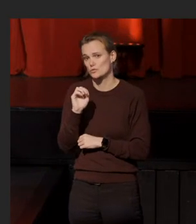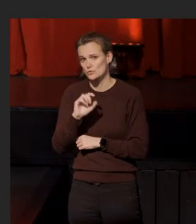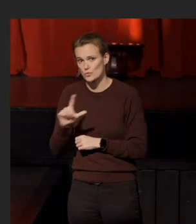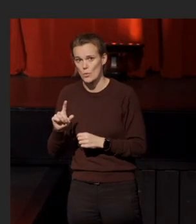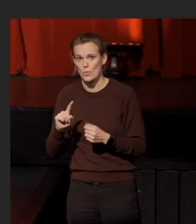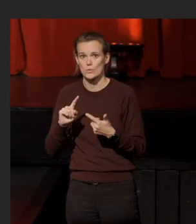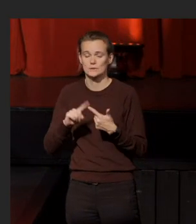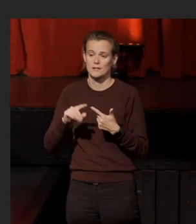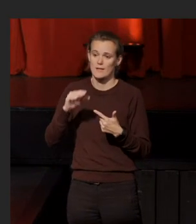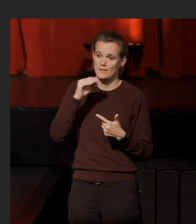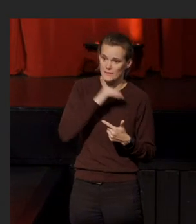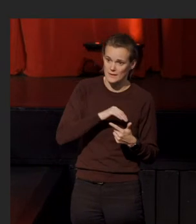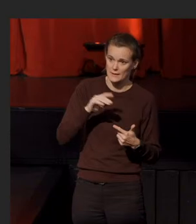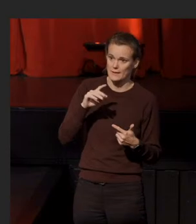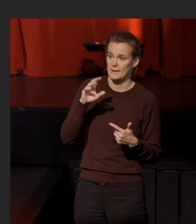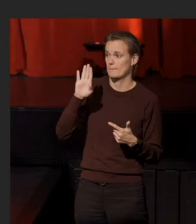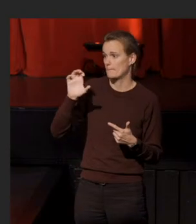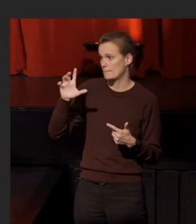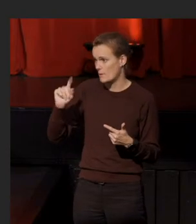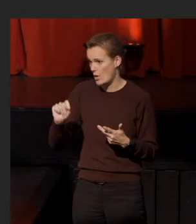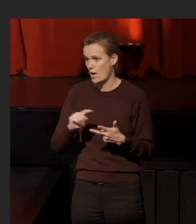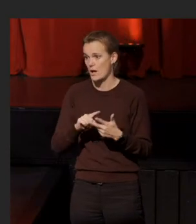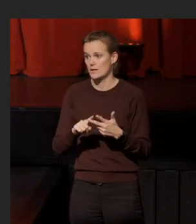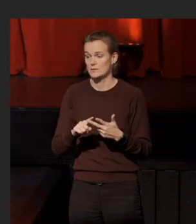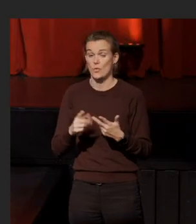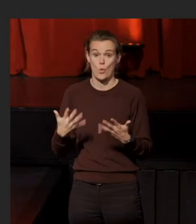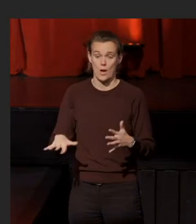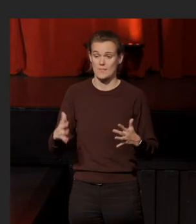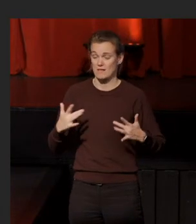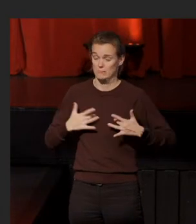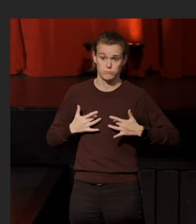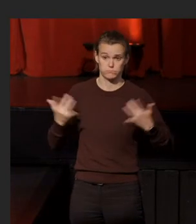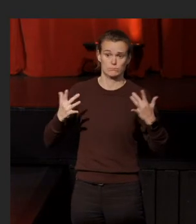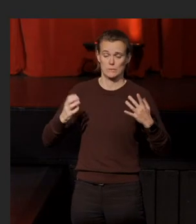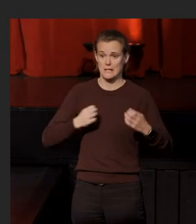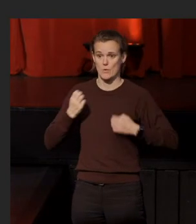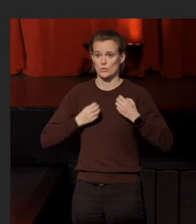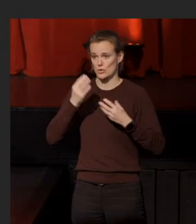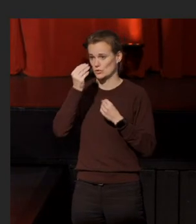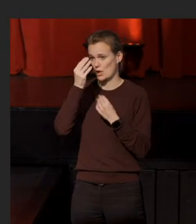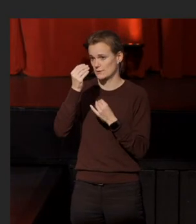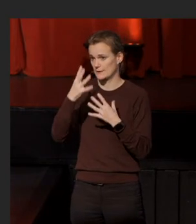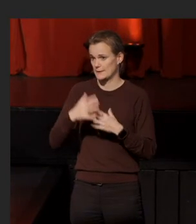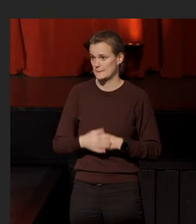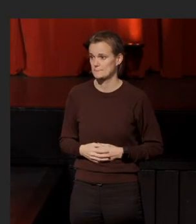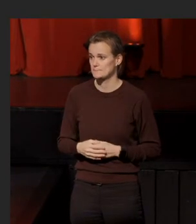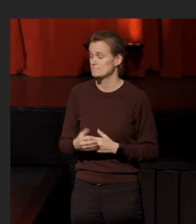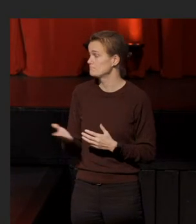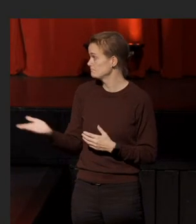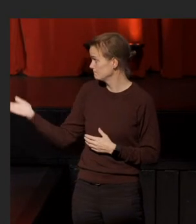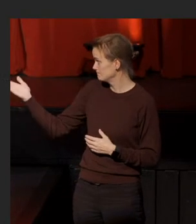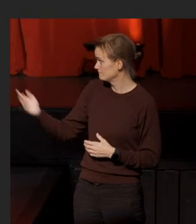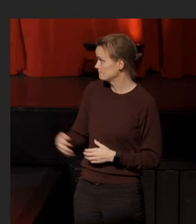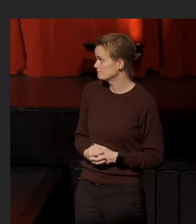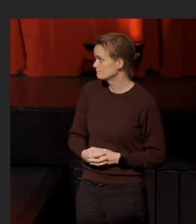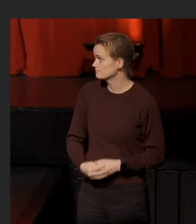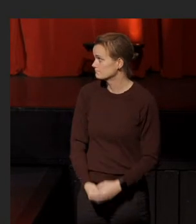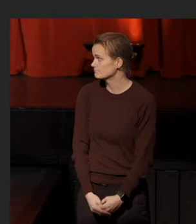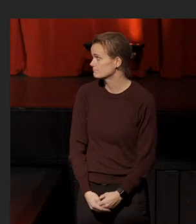this extreme emotional content? That's my final question. Perhaps Professor Deibert, you'd like to jump